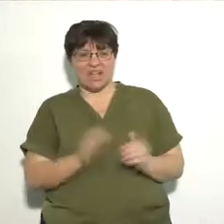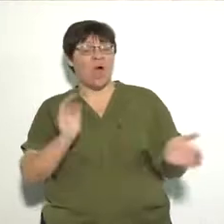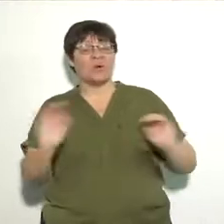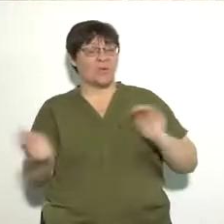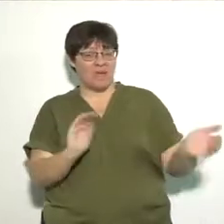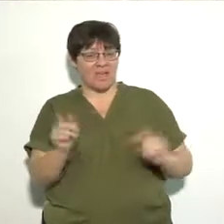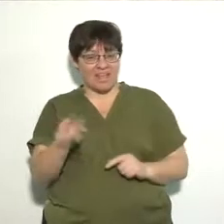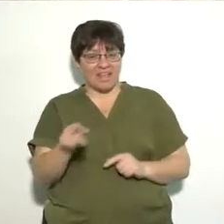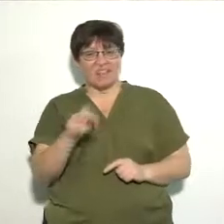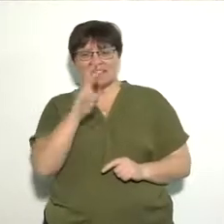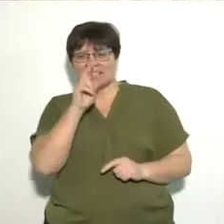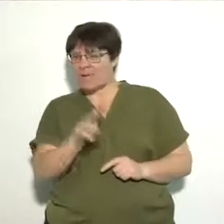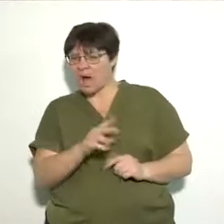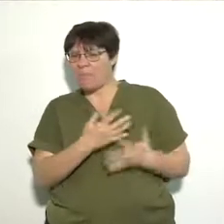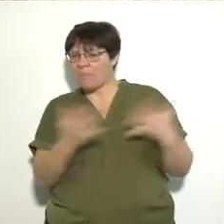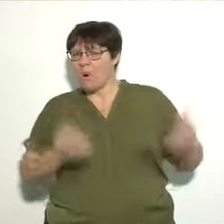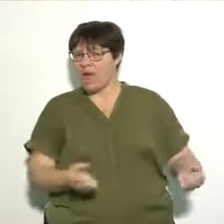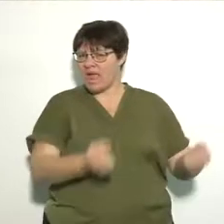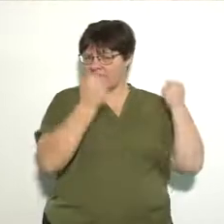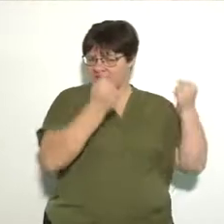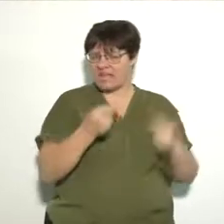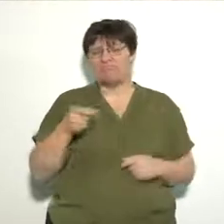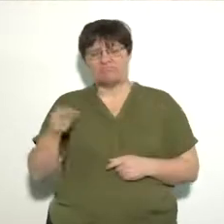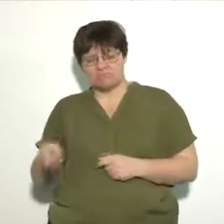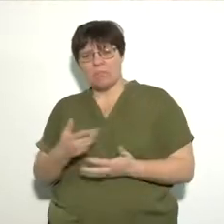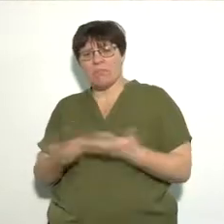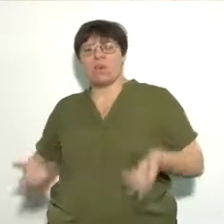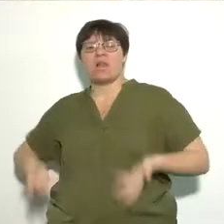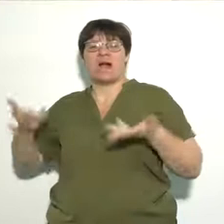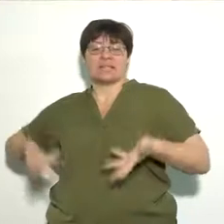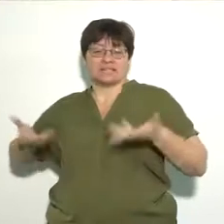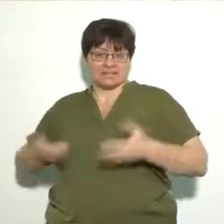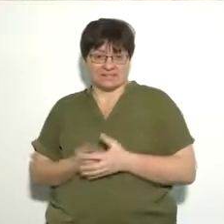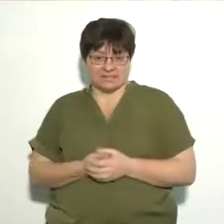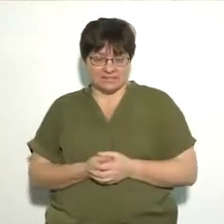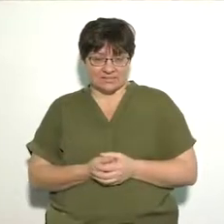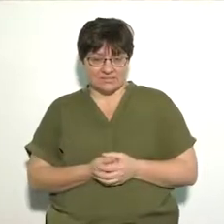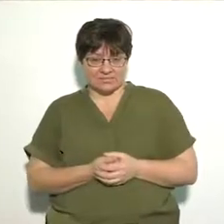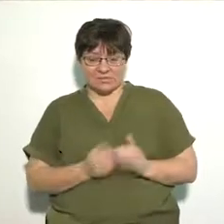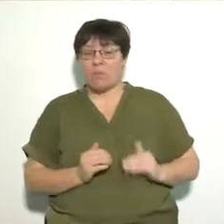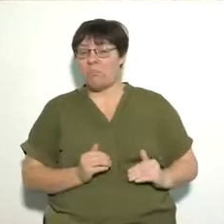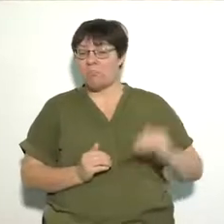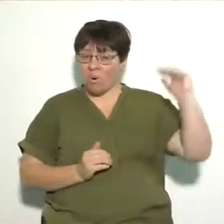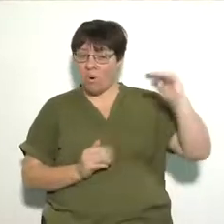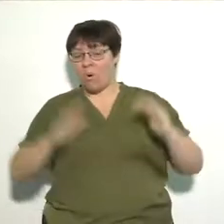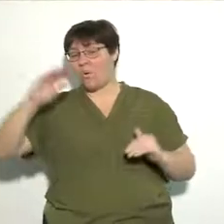then compare the objects to see which one weighs more and which one weighs less.